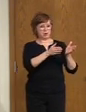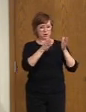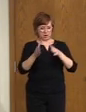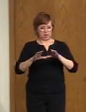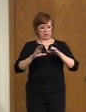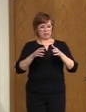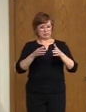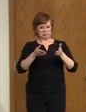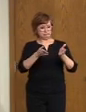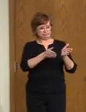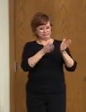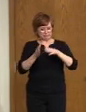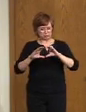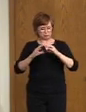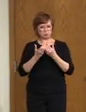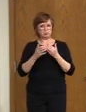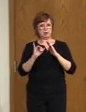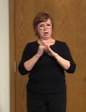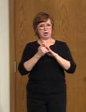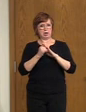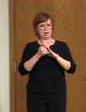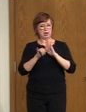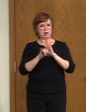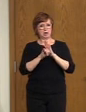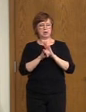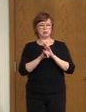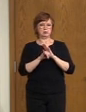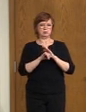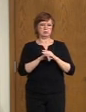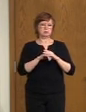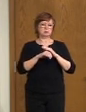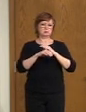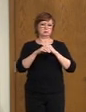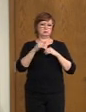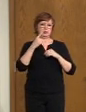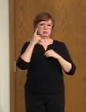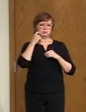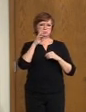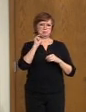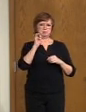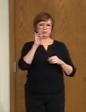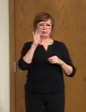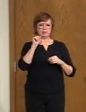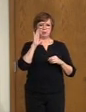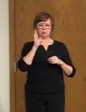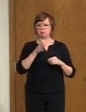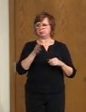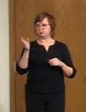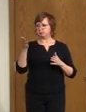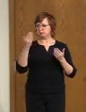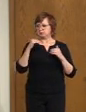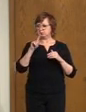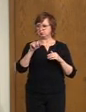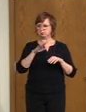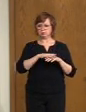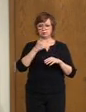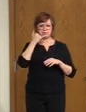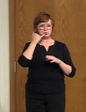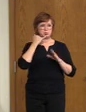media is probably the best way for the general public. Thank you. We'll take our next question from the phone